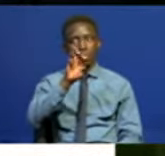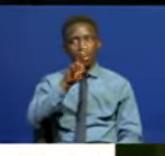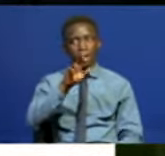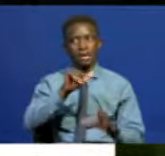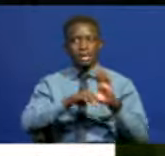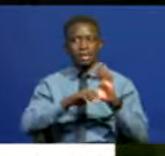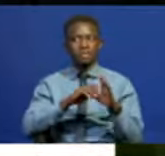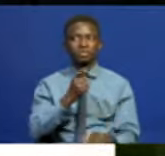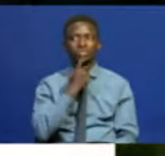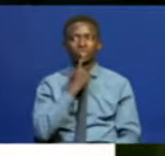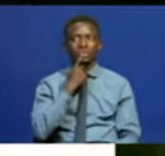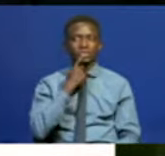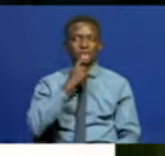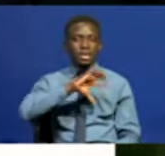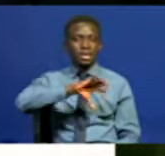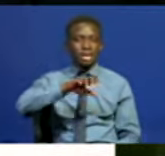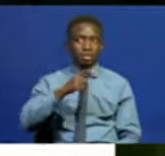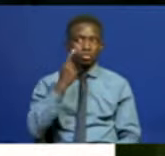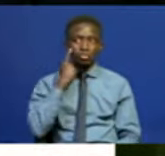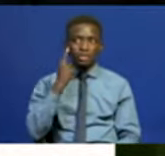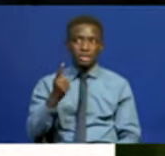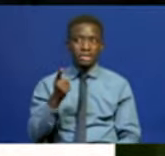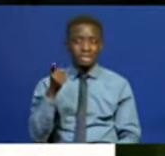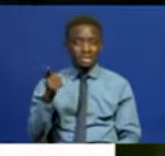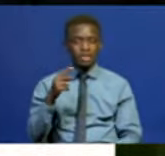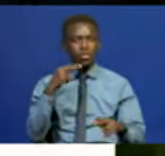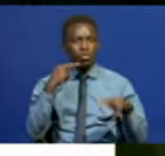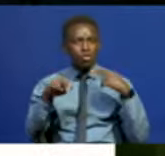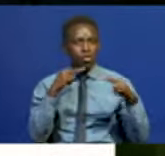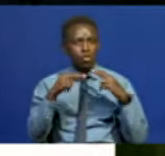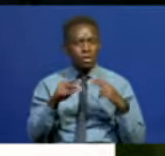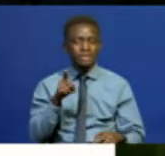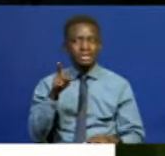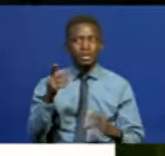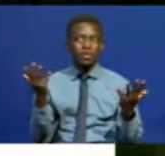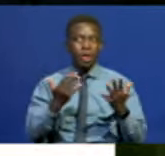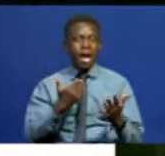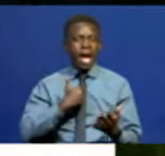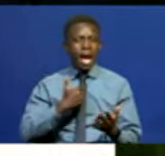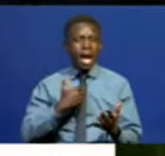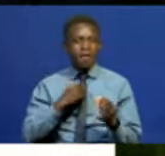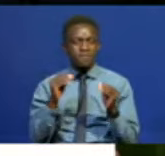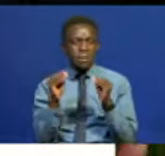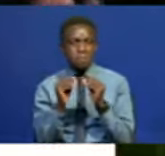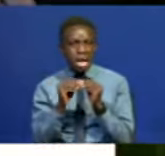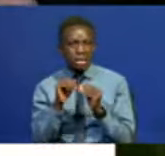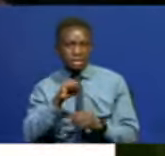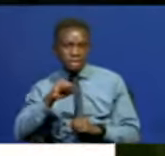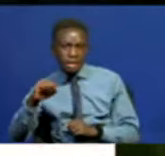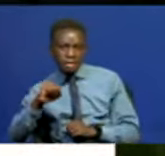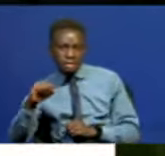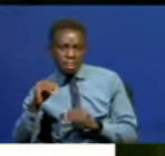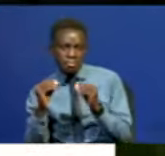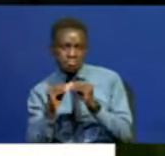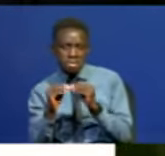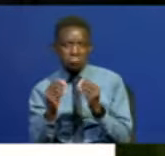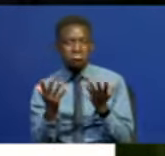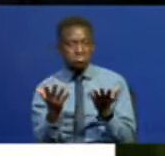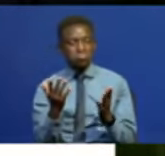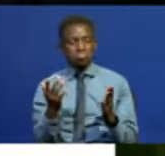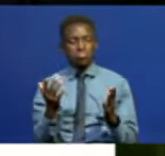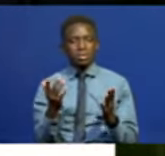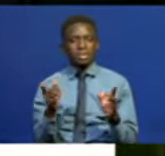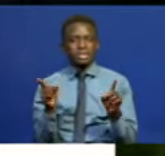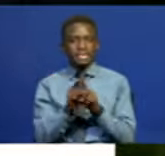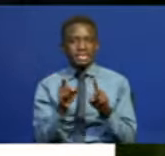Crado Tented Camp Hotel is one of the venues where there will be side meetings, of course, bringing or rather ushering in